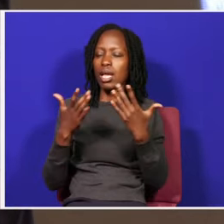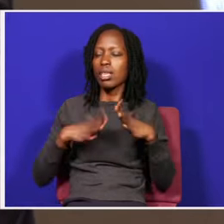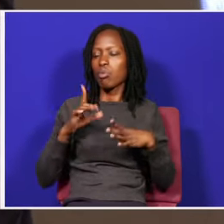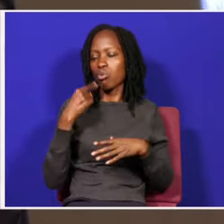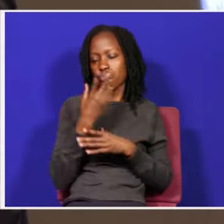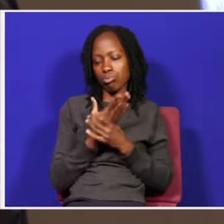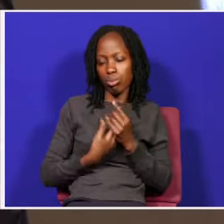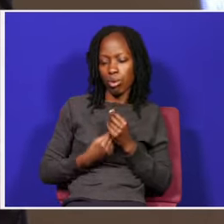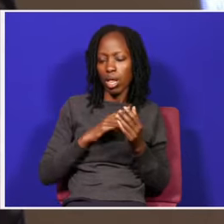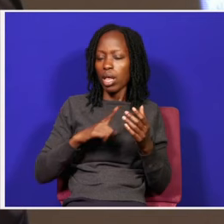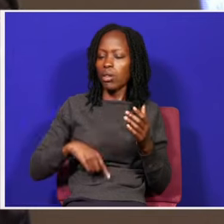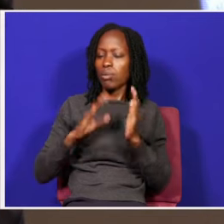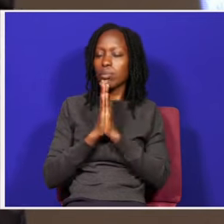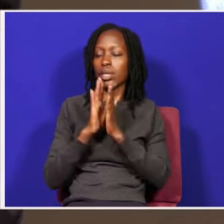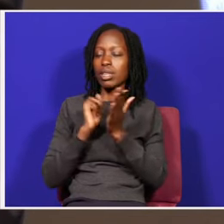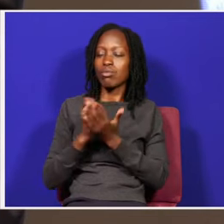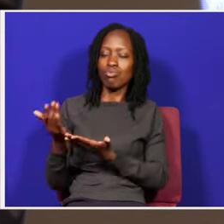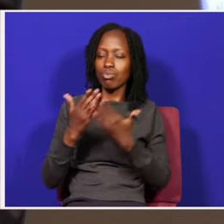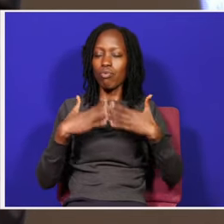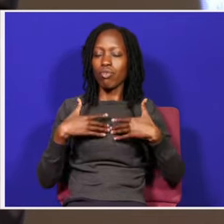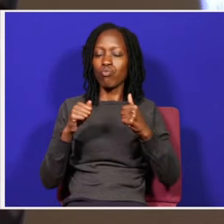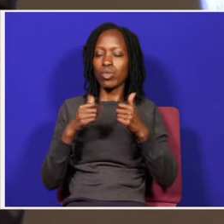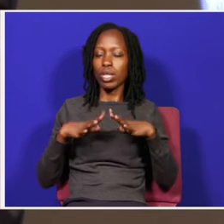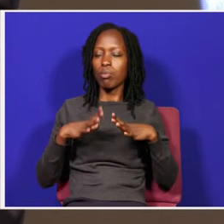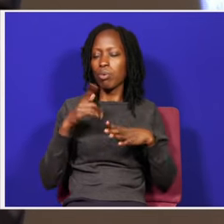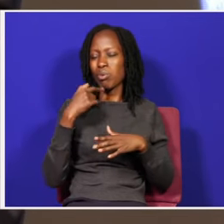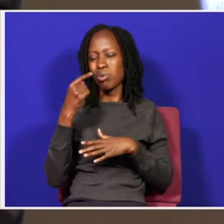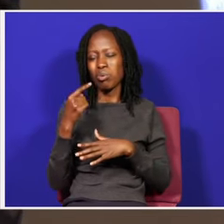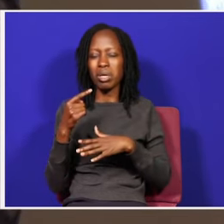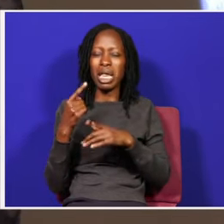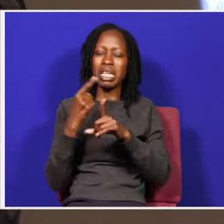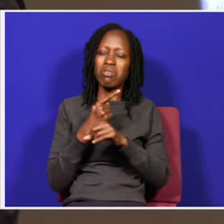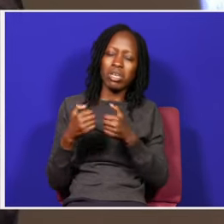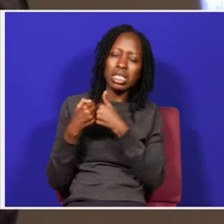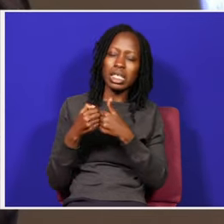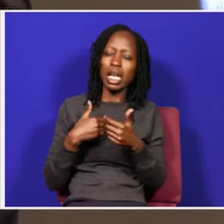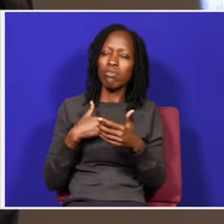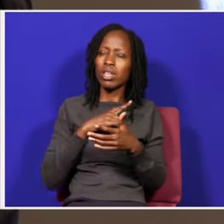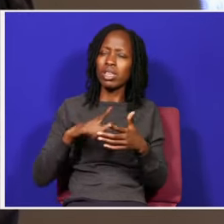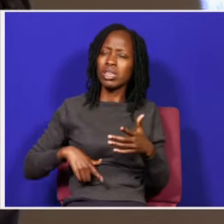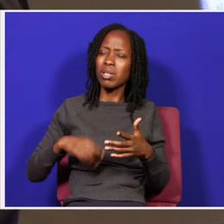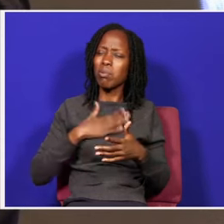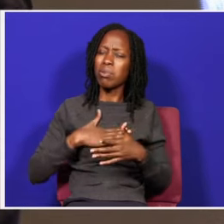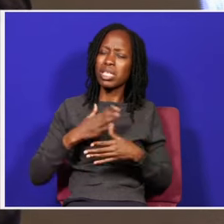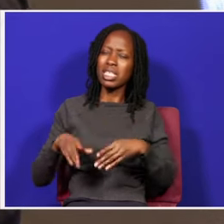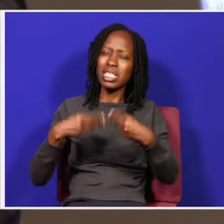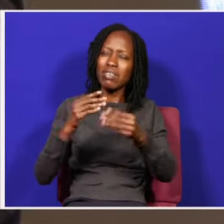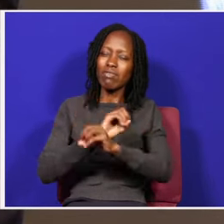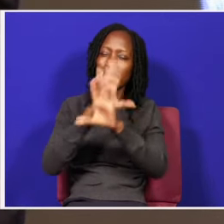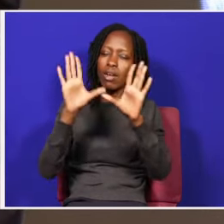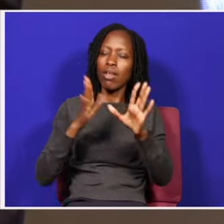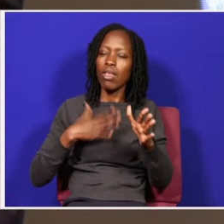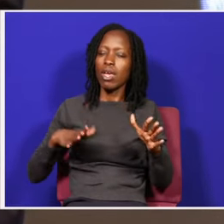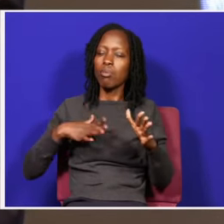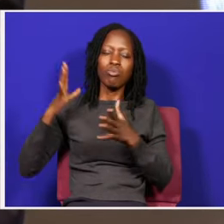brokenhearted. Pray that you bring healing to those who are still suffering weaknesses. Pray that you bring clarity to those who still suffer from